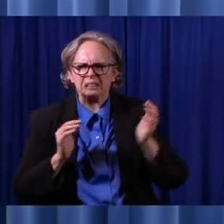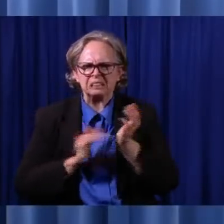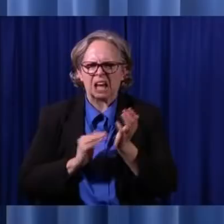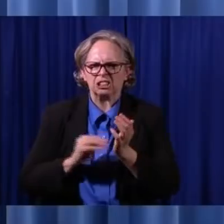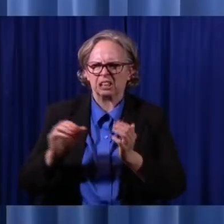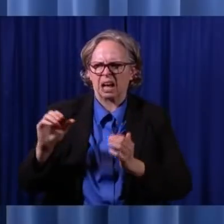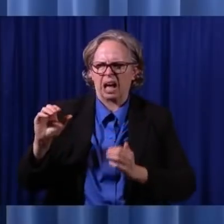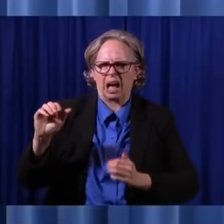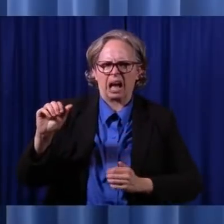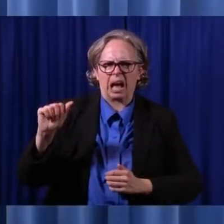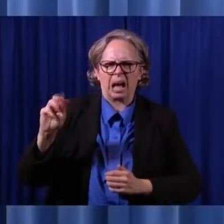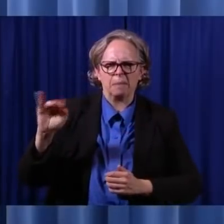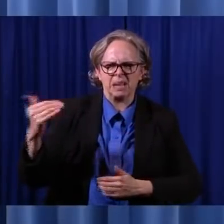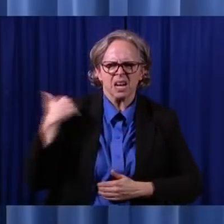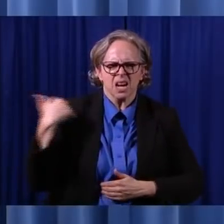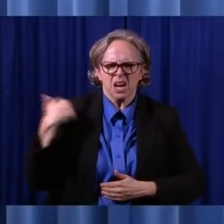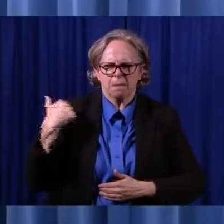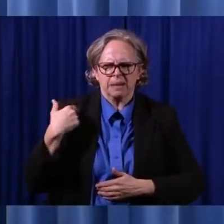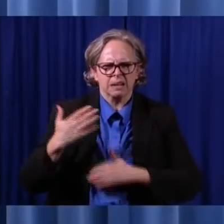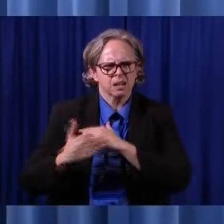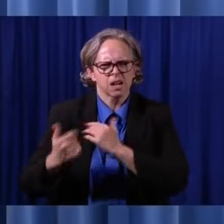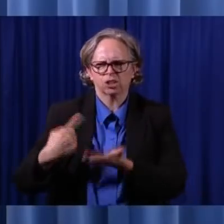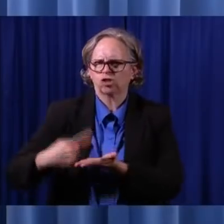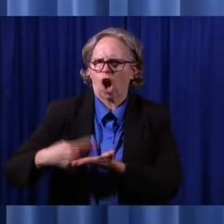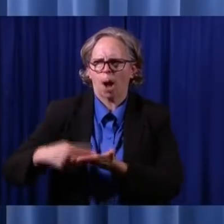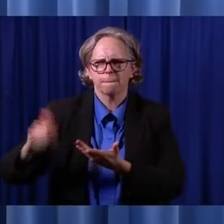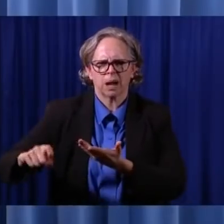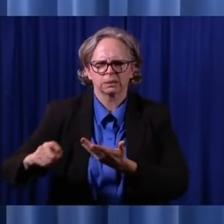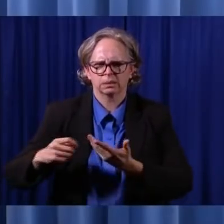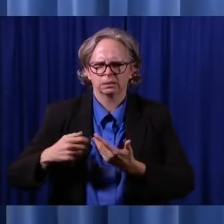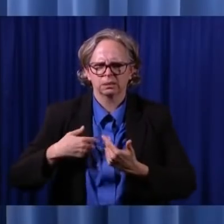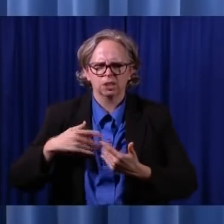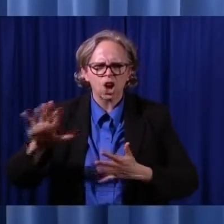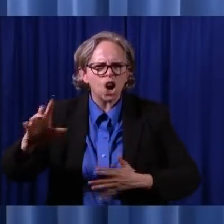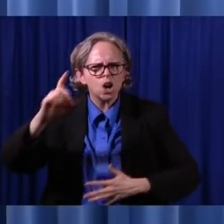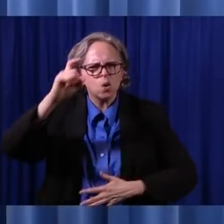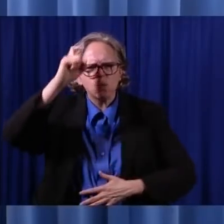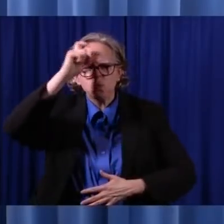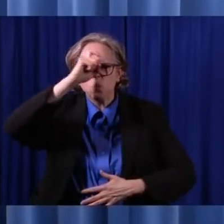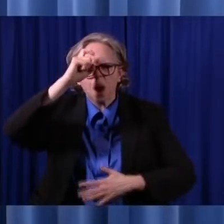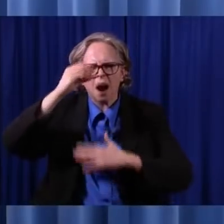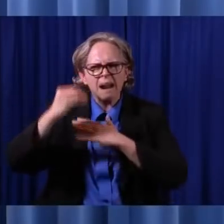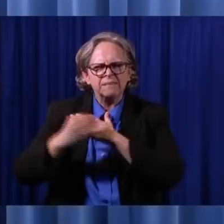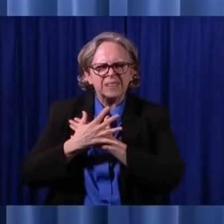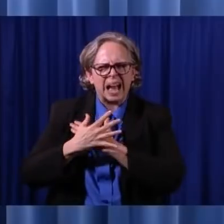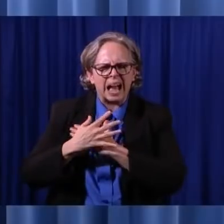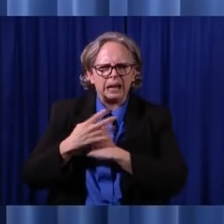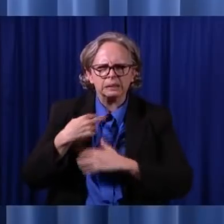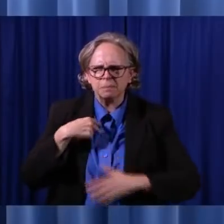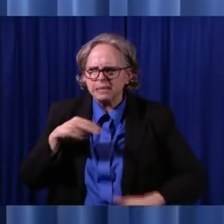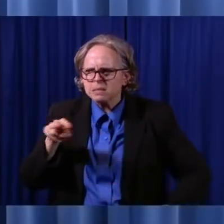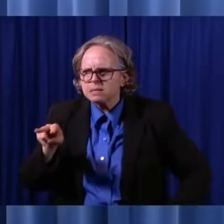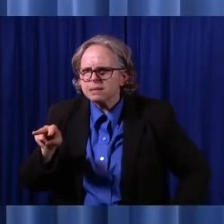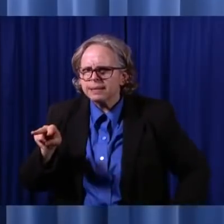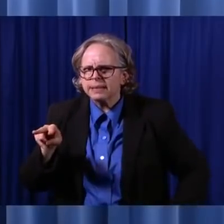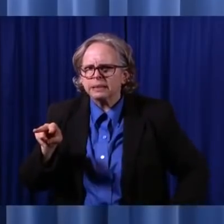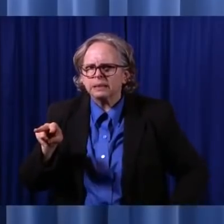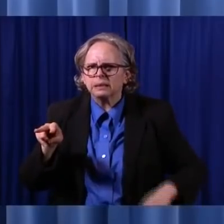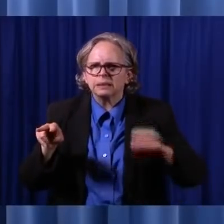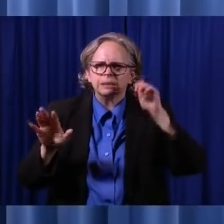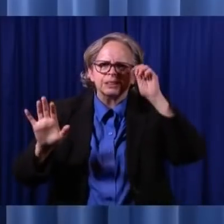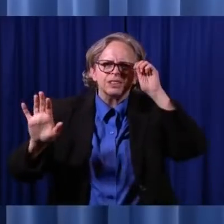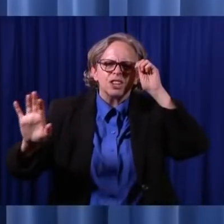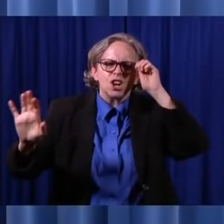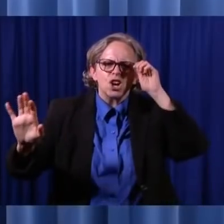about that. Her wise advice and counsel and her